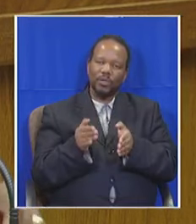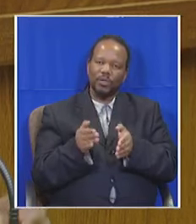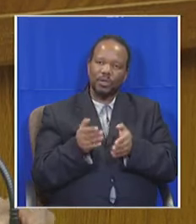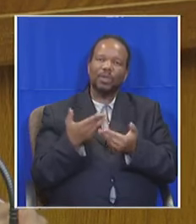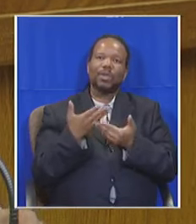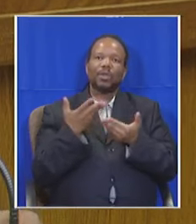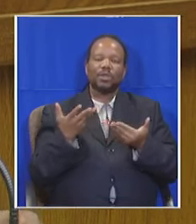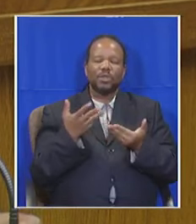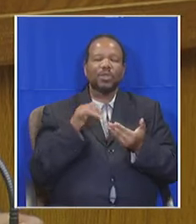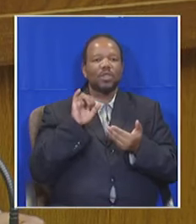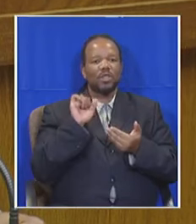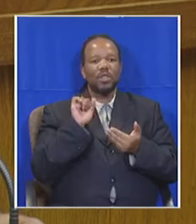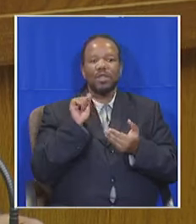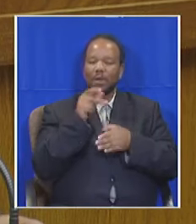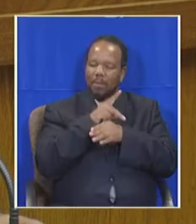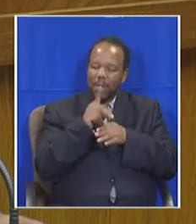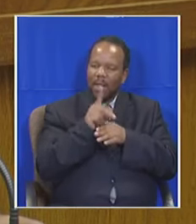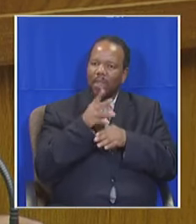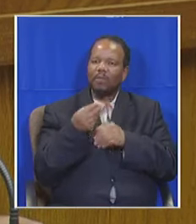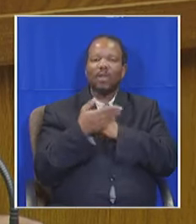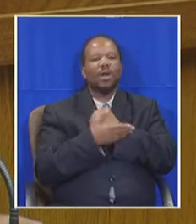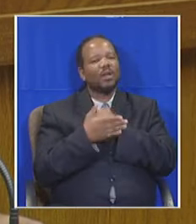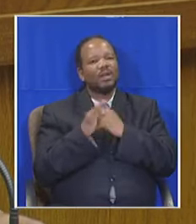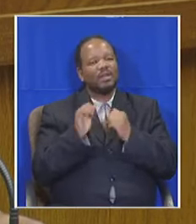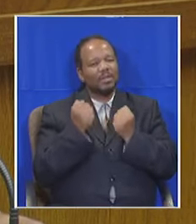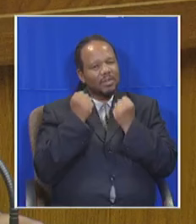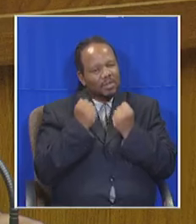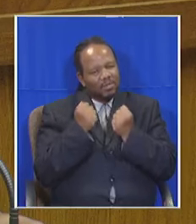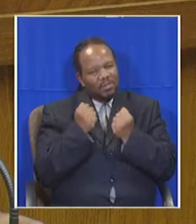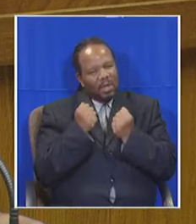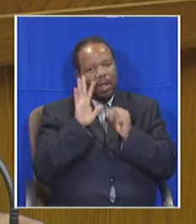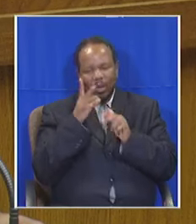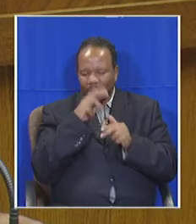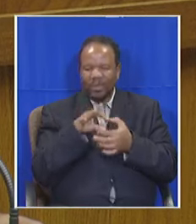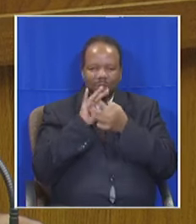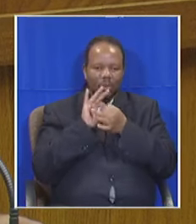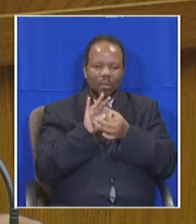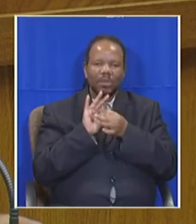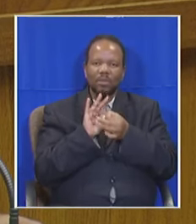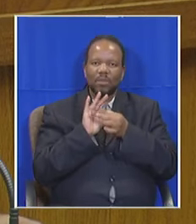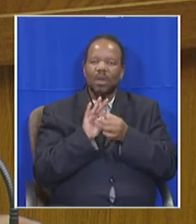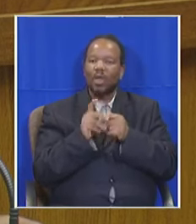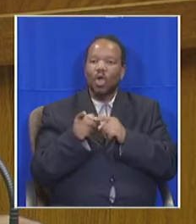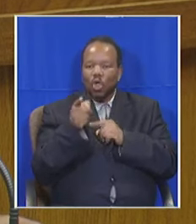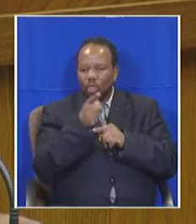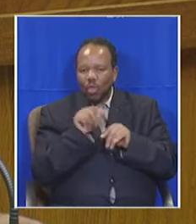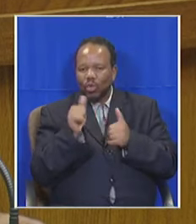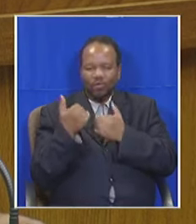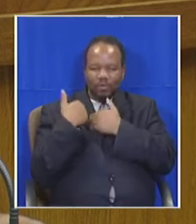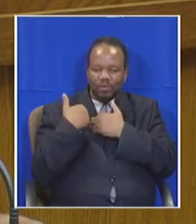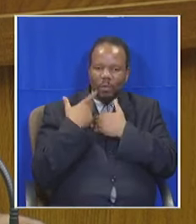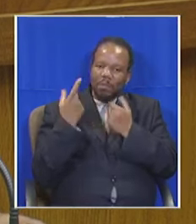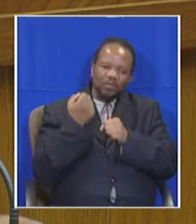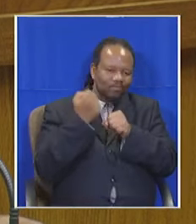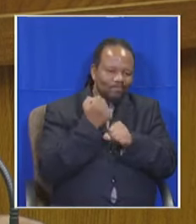has chosen is complex and requires extreme commitment and dedication from us, those assigned to lead. South